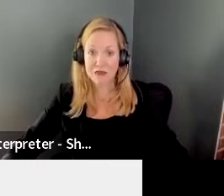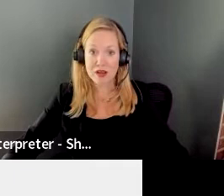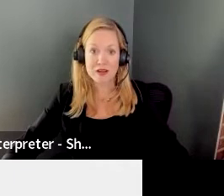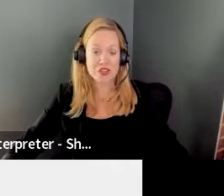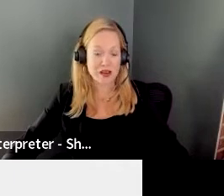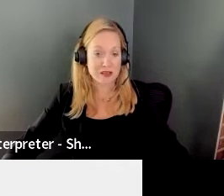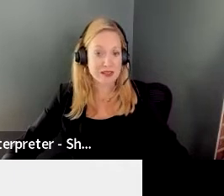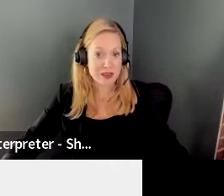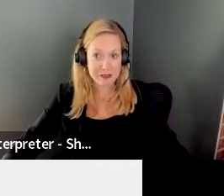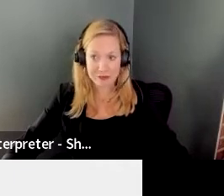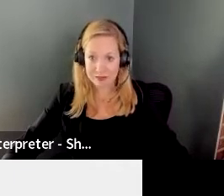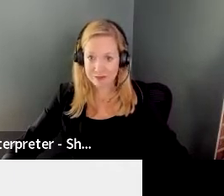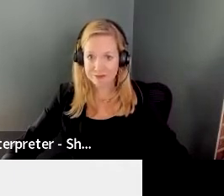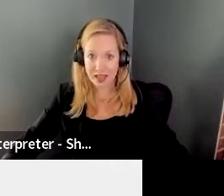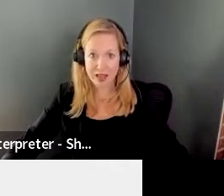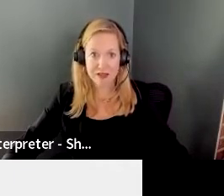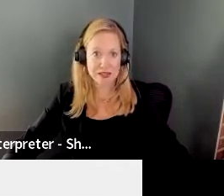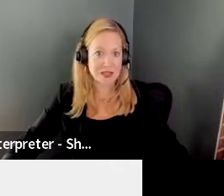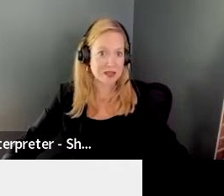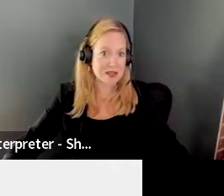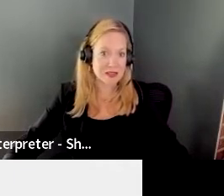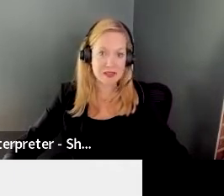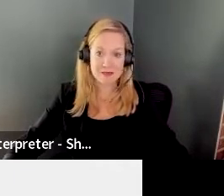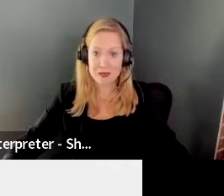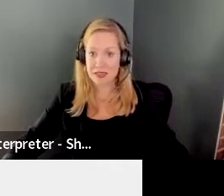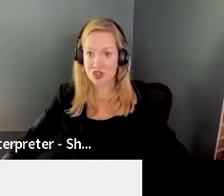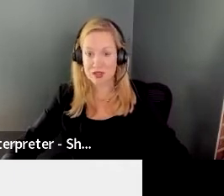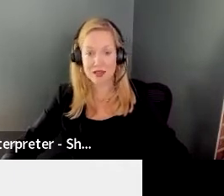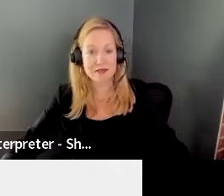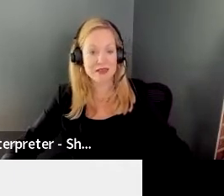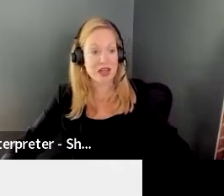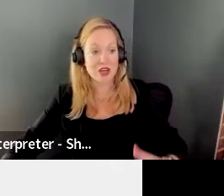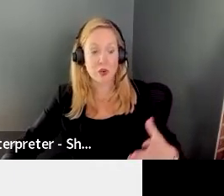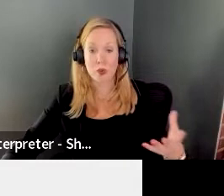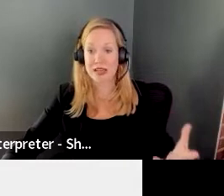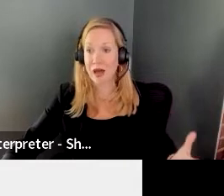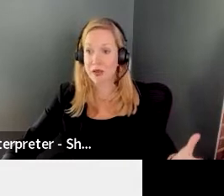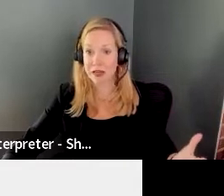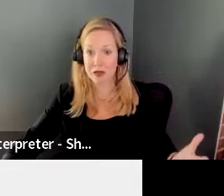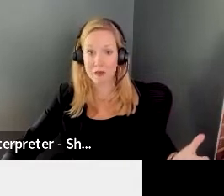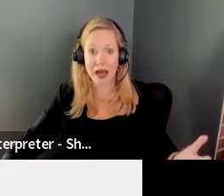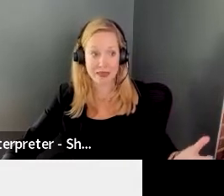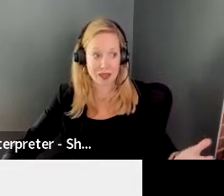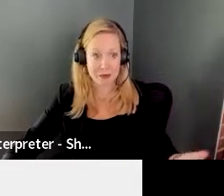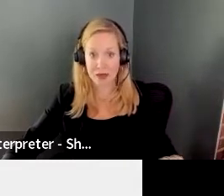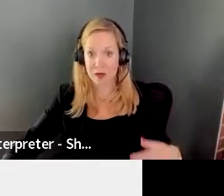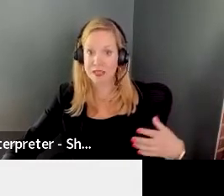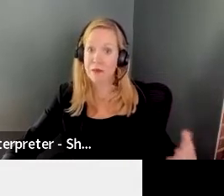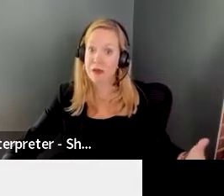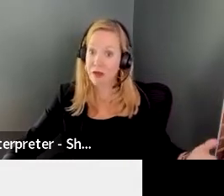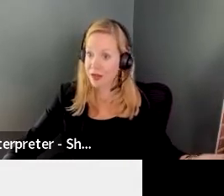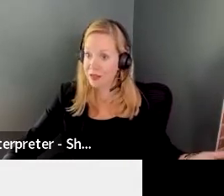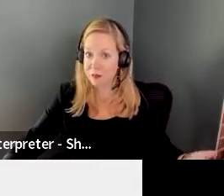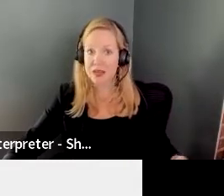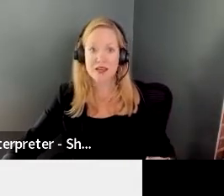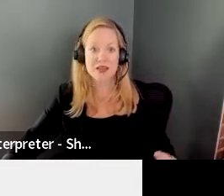In the front, the child is deaf and is essentially not knowing what's happening behind them. And what's